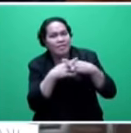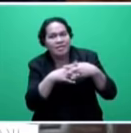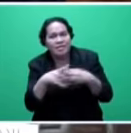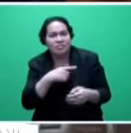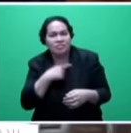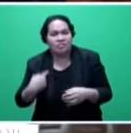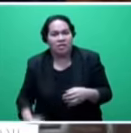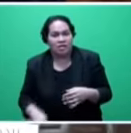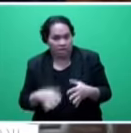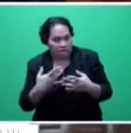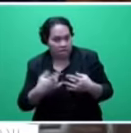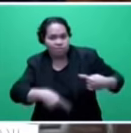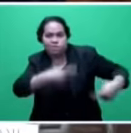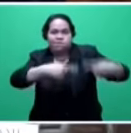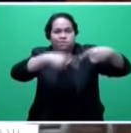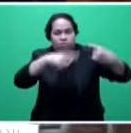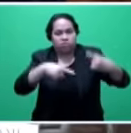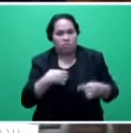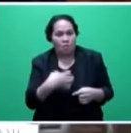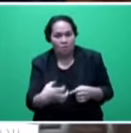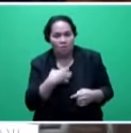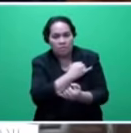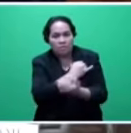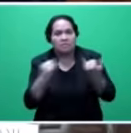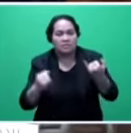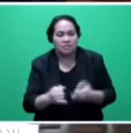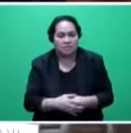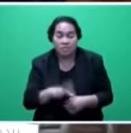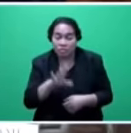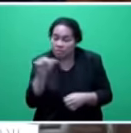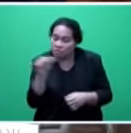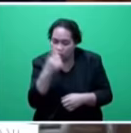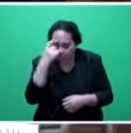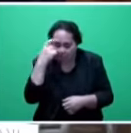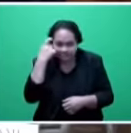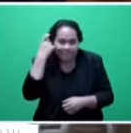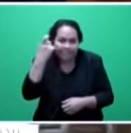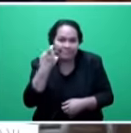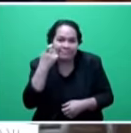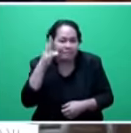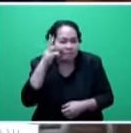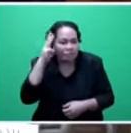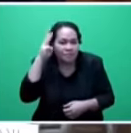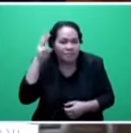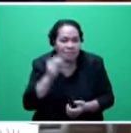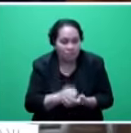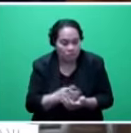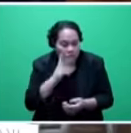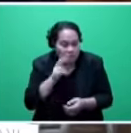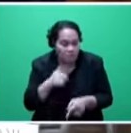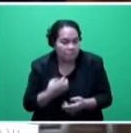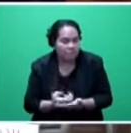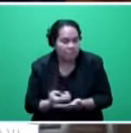escalates. Mr. Speaker, sir, common sense dictates that we take care of our domestic economy